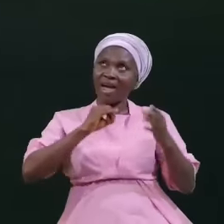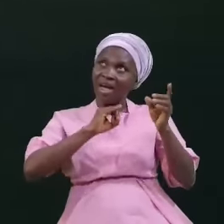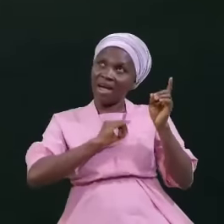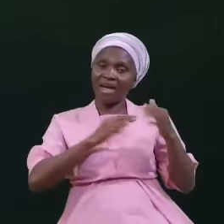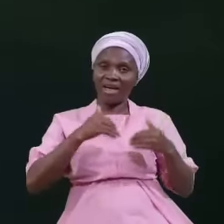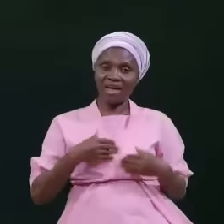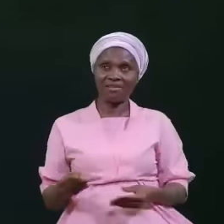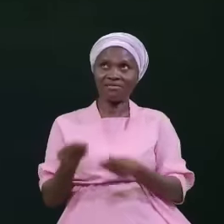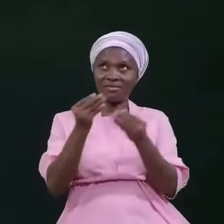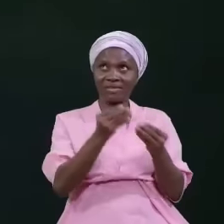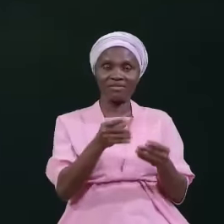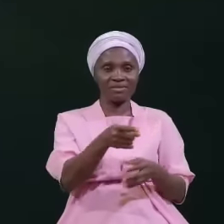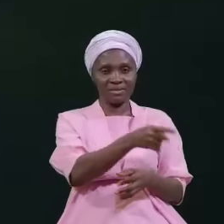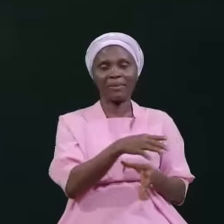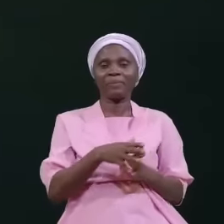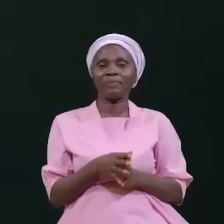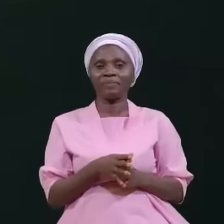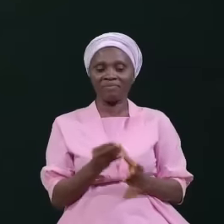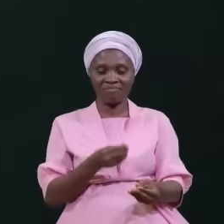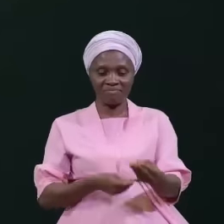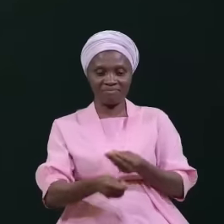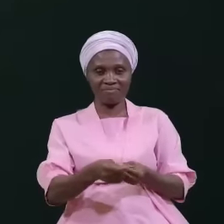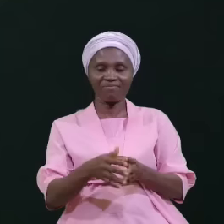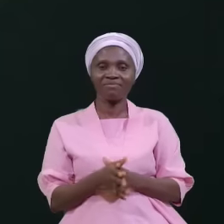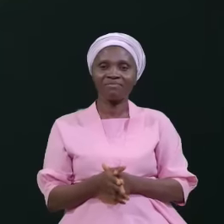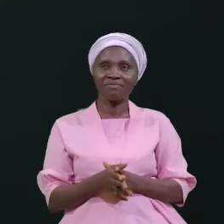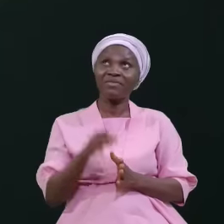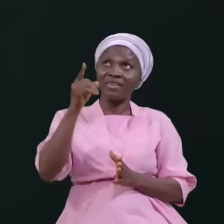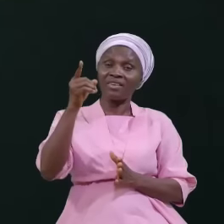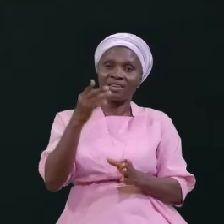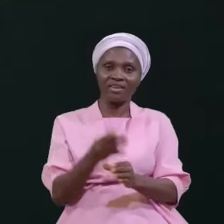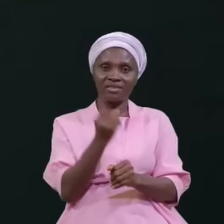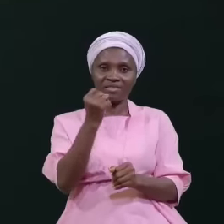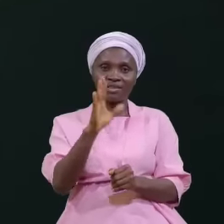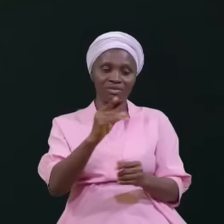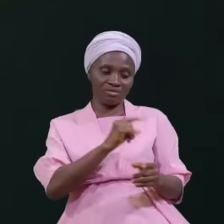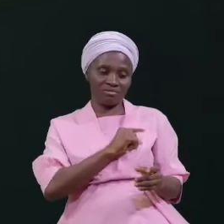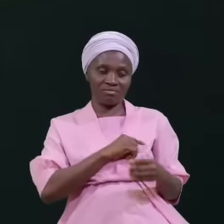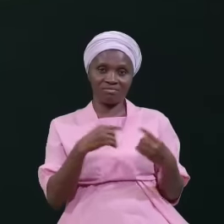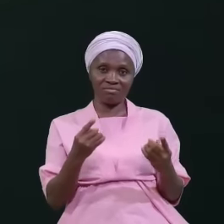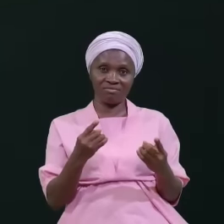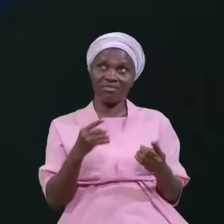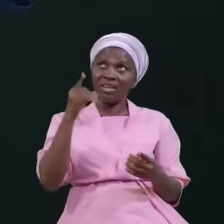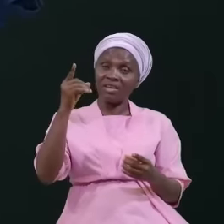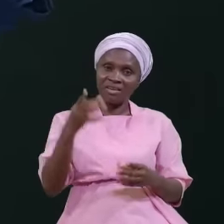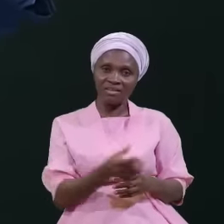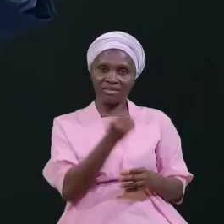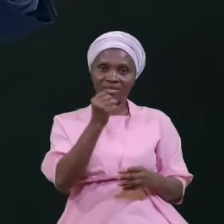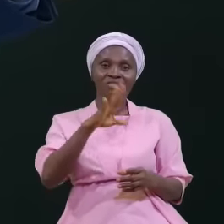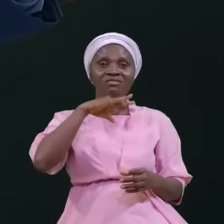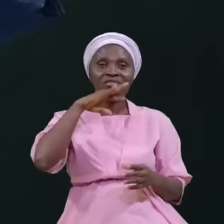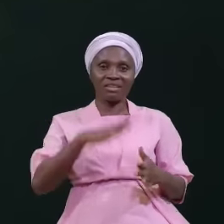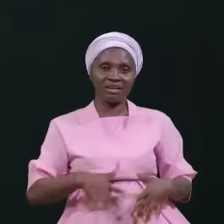them. Exchange, exchange. It takes your guilt. It takes your dirty life. It takes